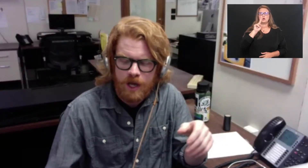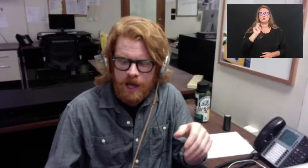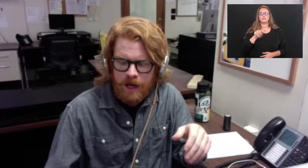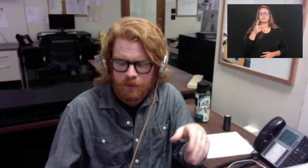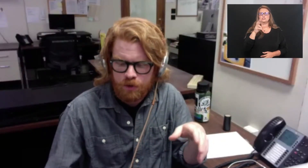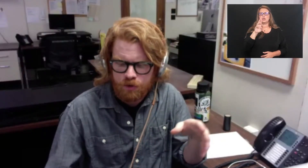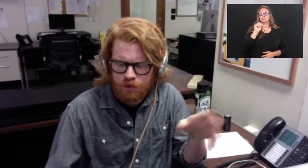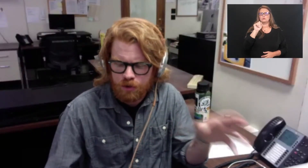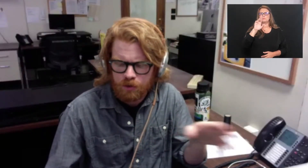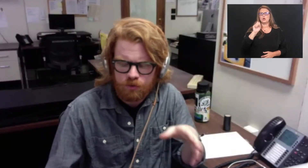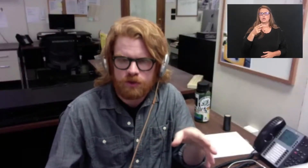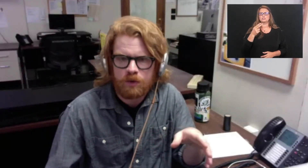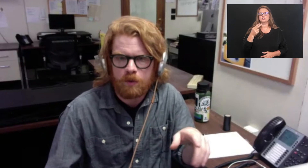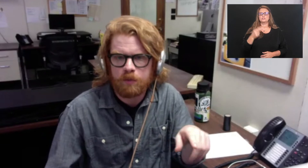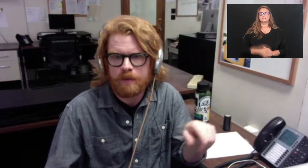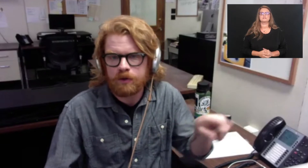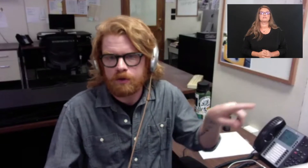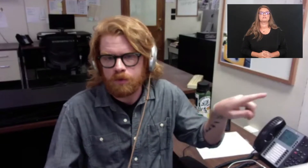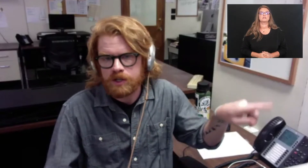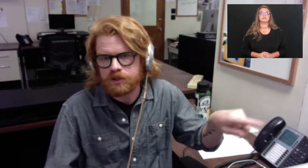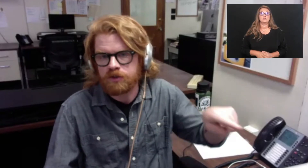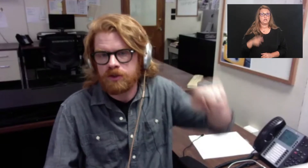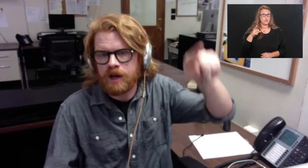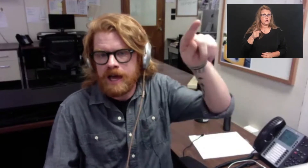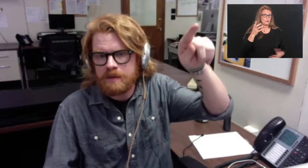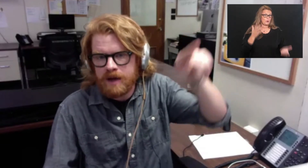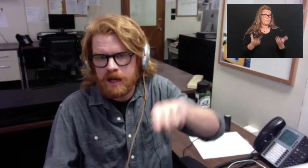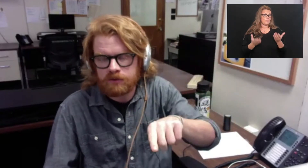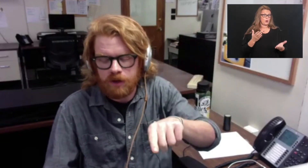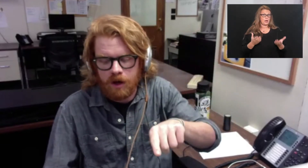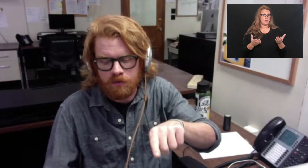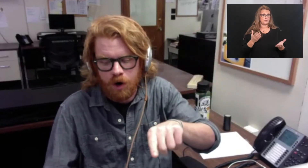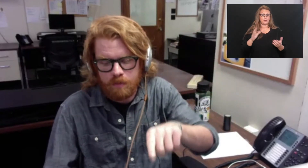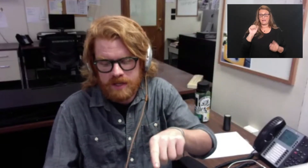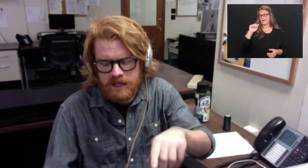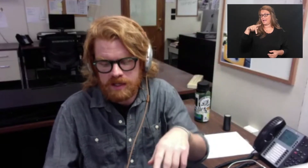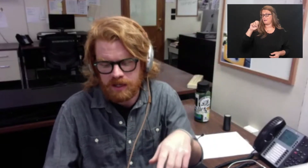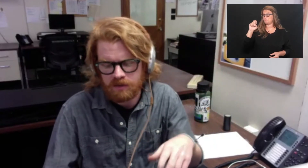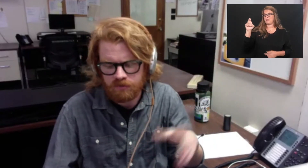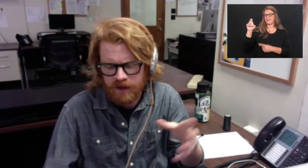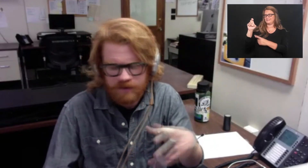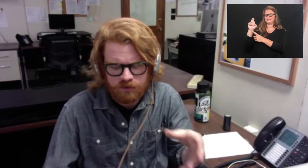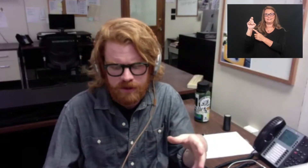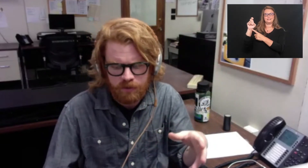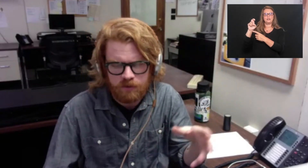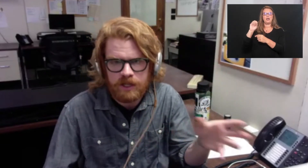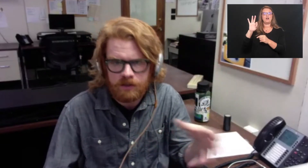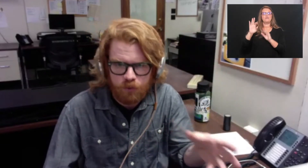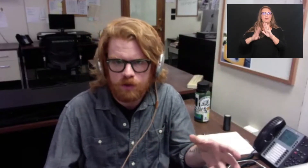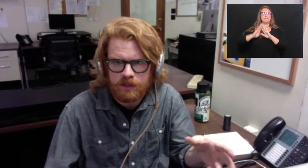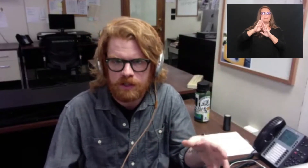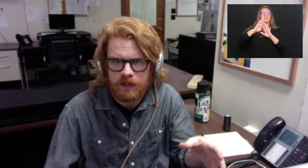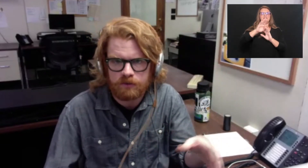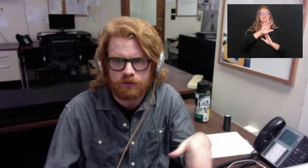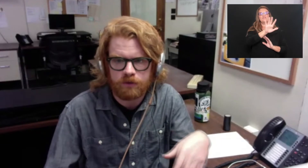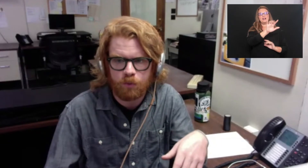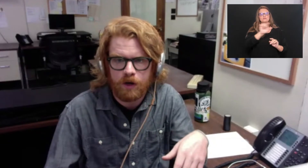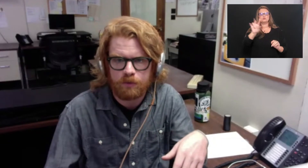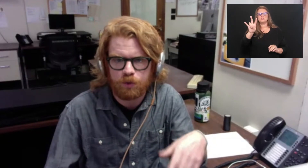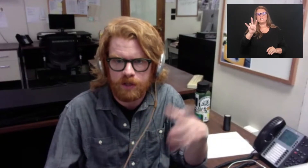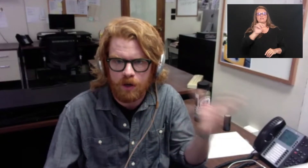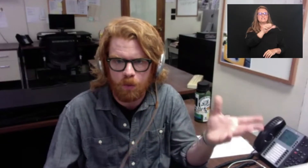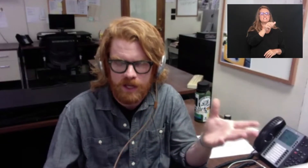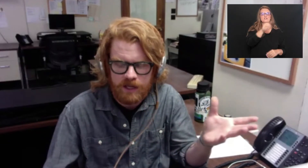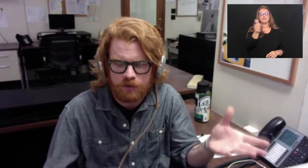Marsh. You said we were probably going to reach the apex of our peak in 5 to 7 or 10 to 14 days, so